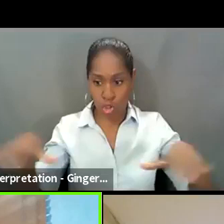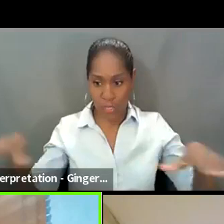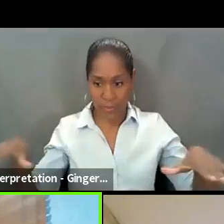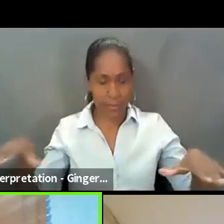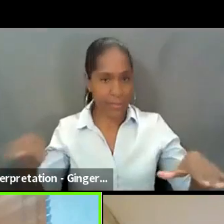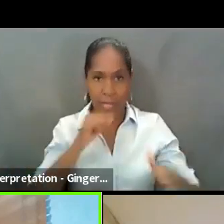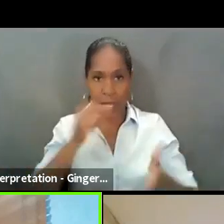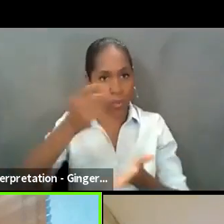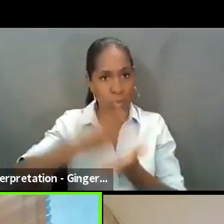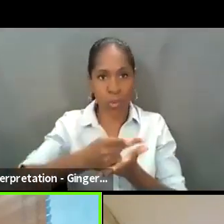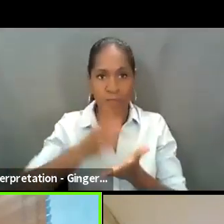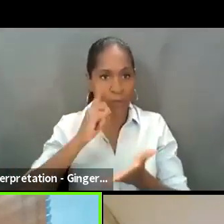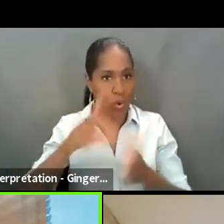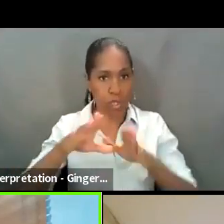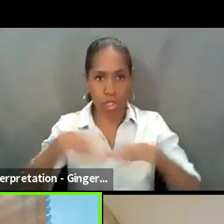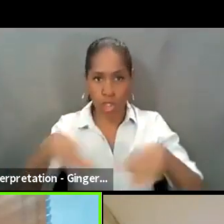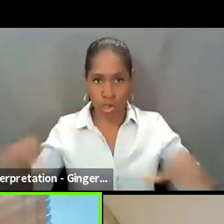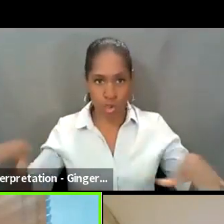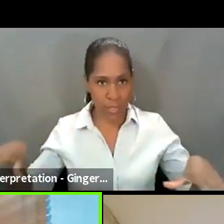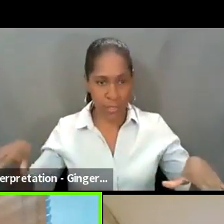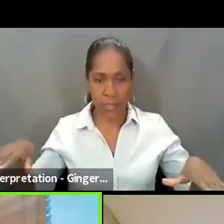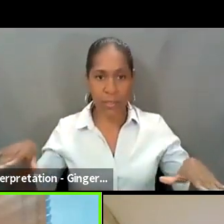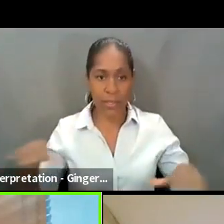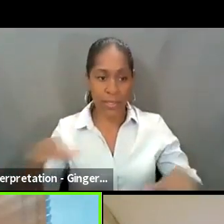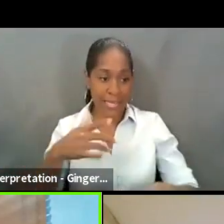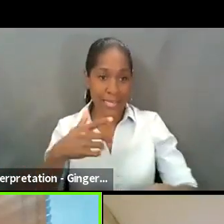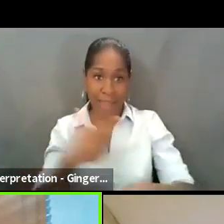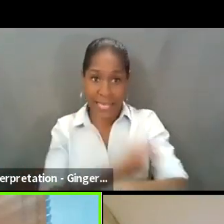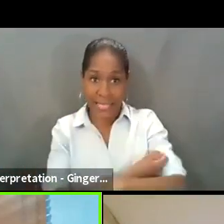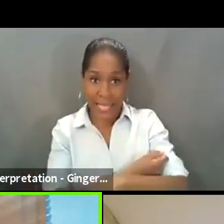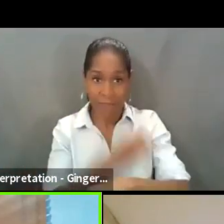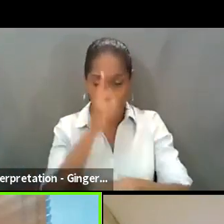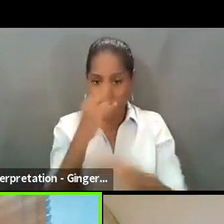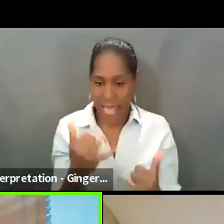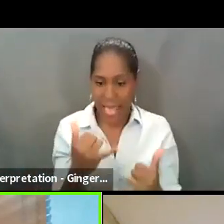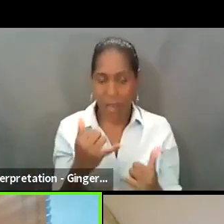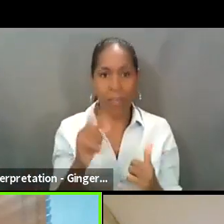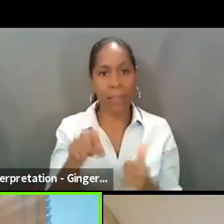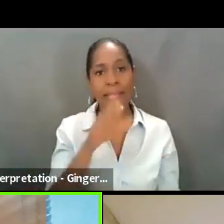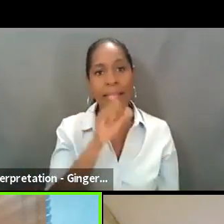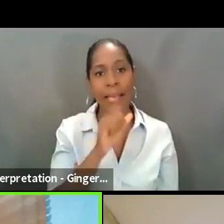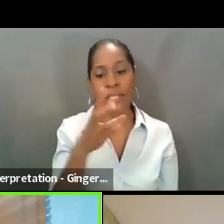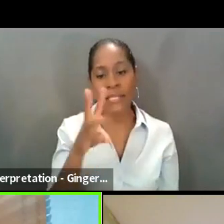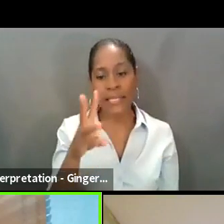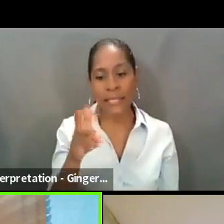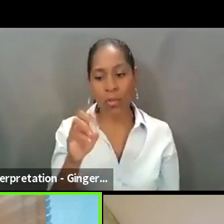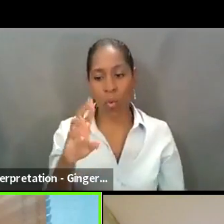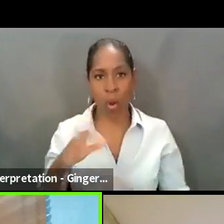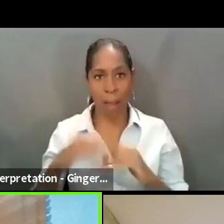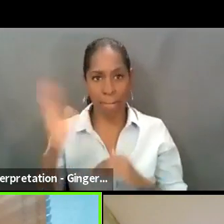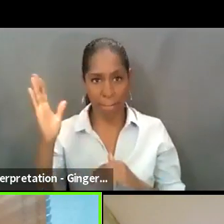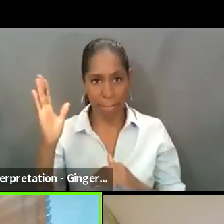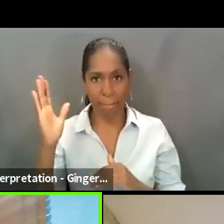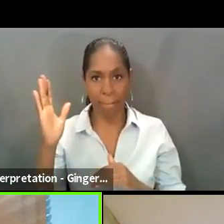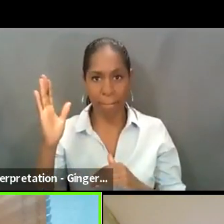children. The ones that we have right now, 16 years and older. And even